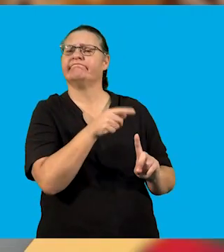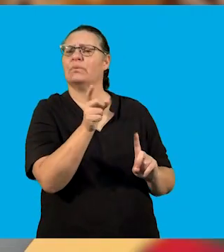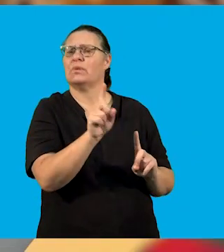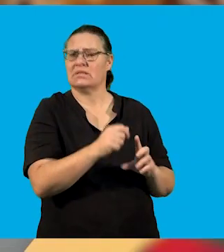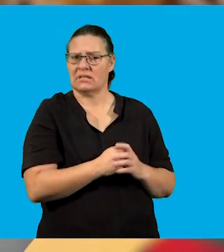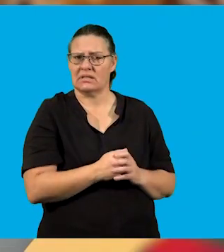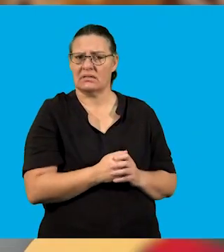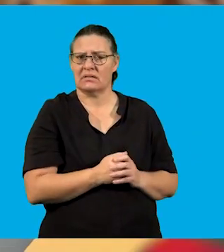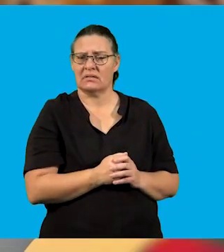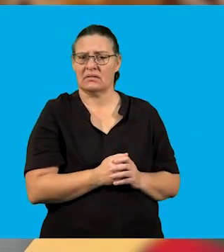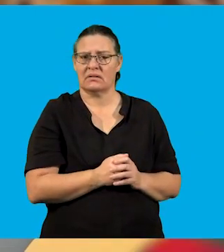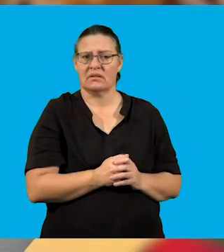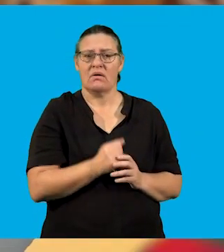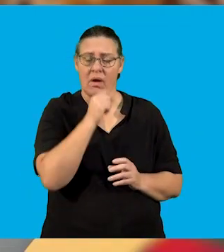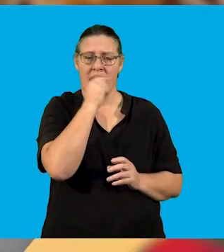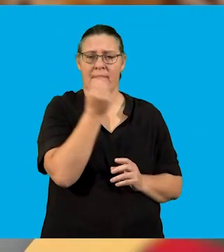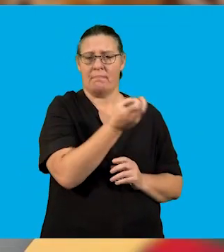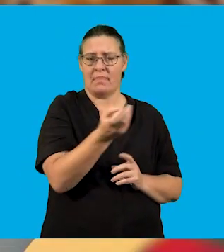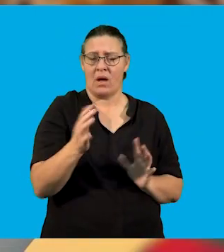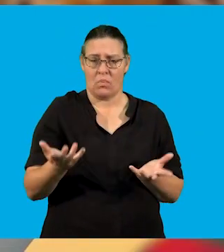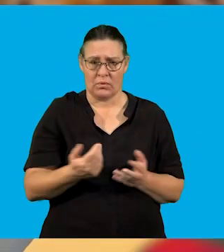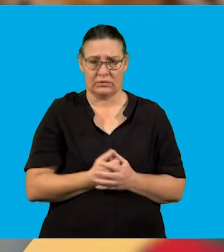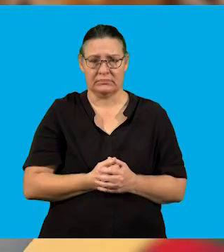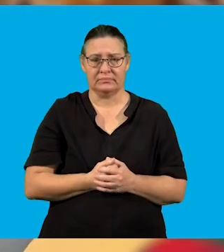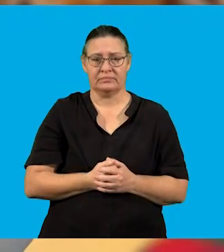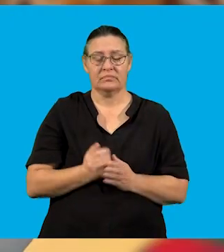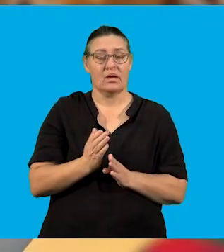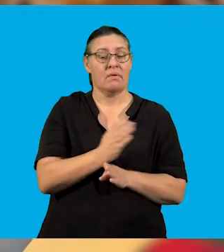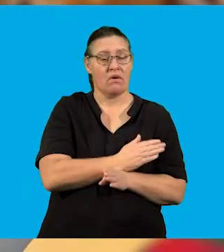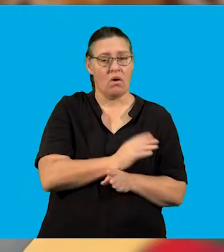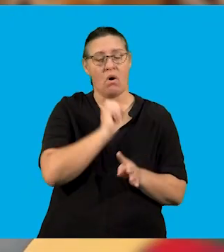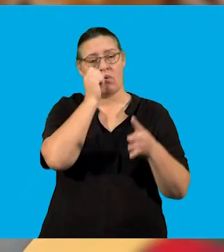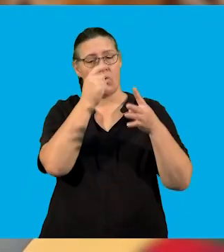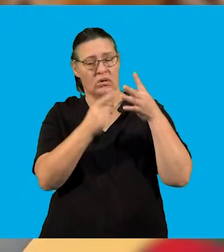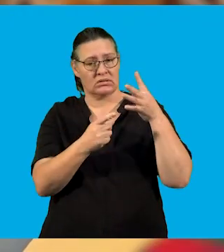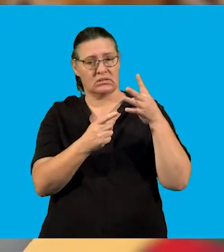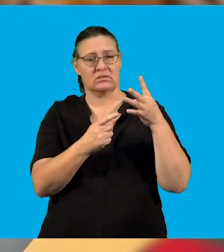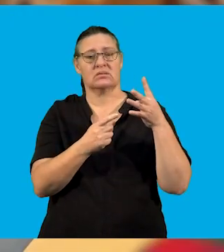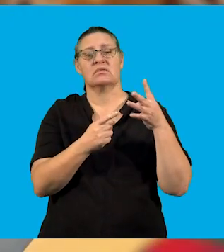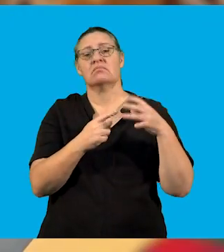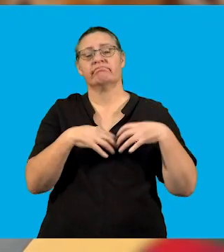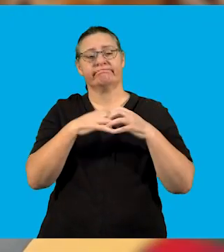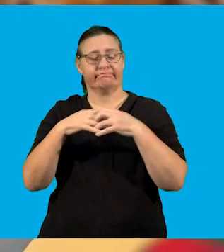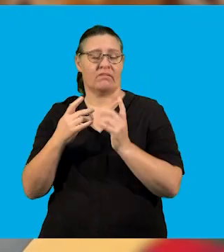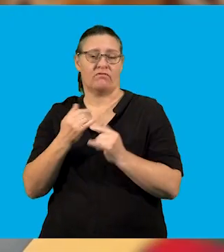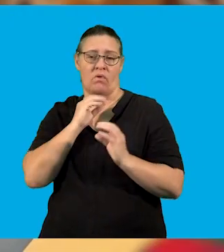compounds are and also how to name them. But then before we get to that, we need to set our goals and target for this